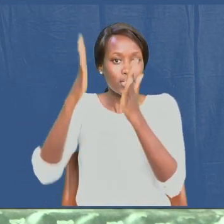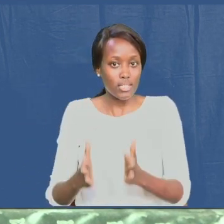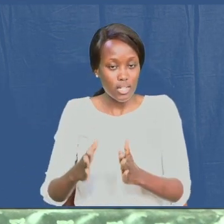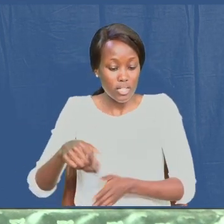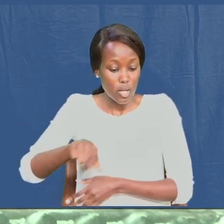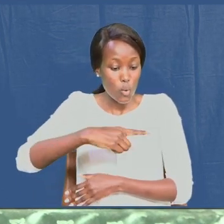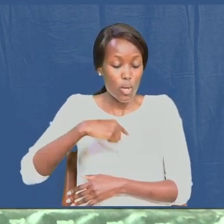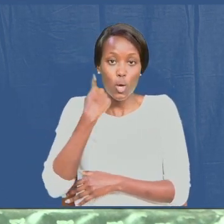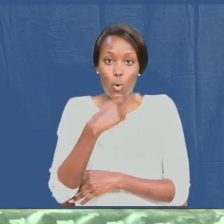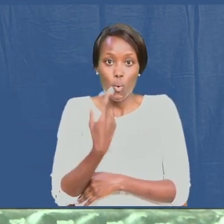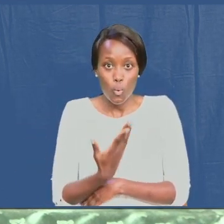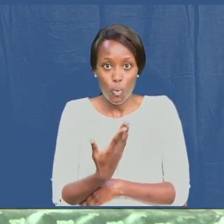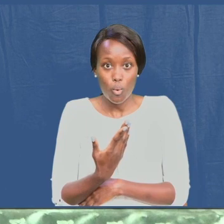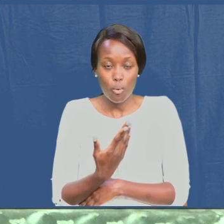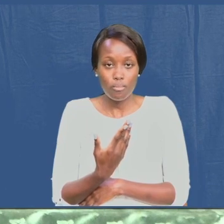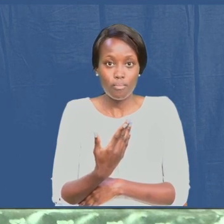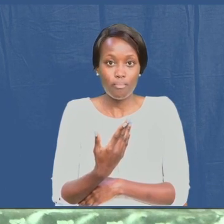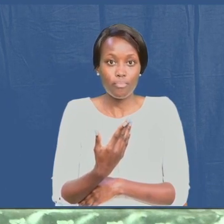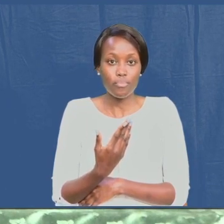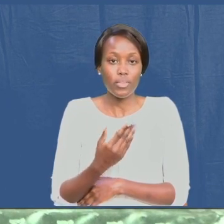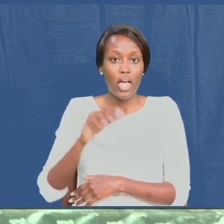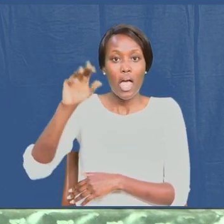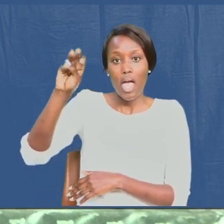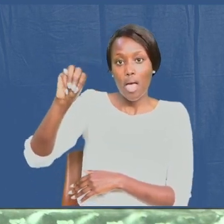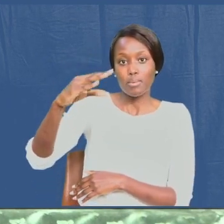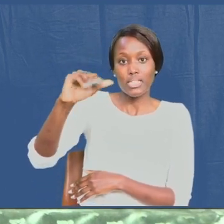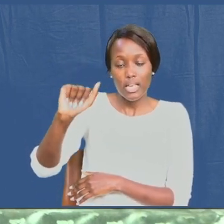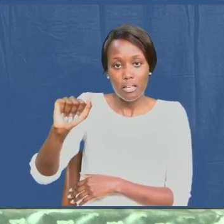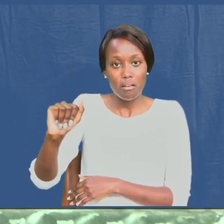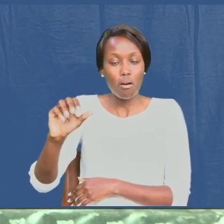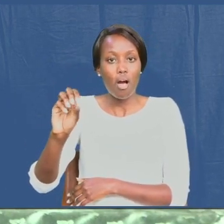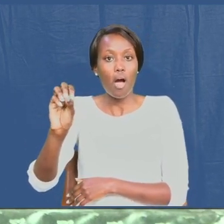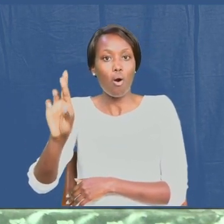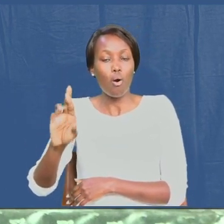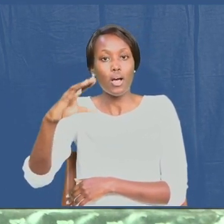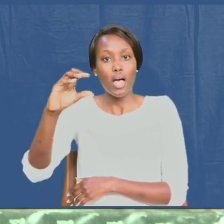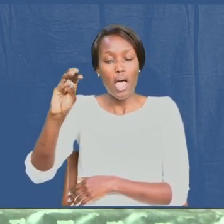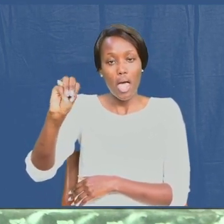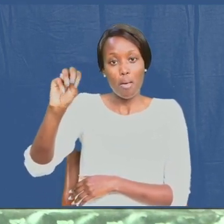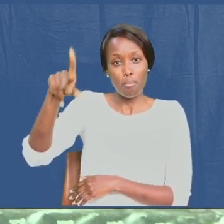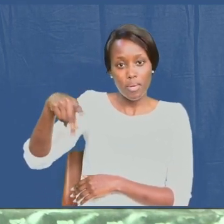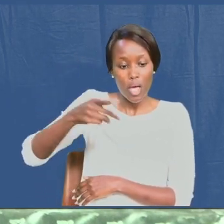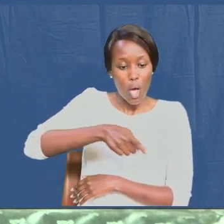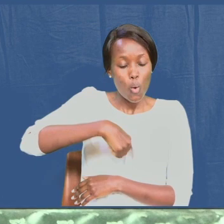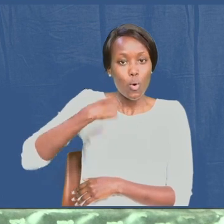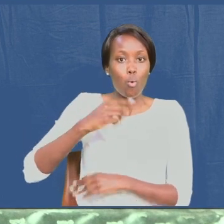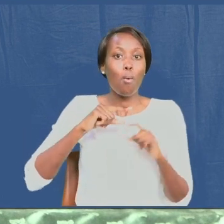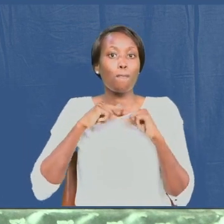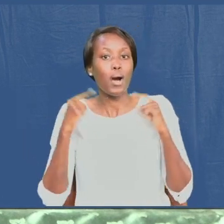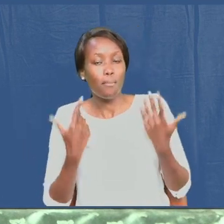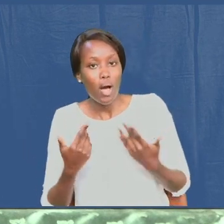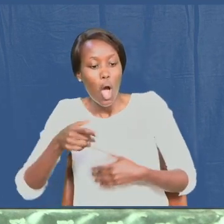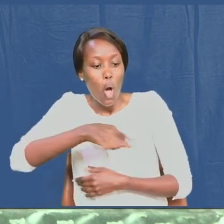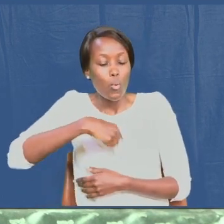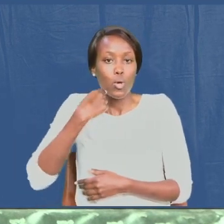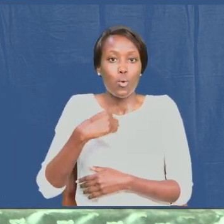We who are MPs and MCAs. We who are civil servants. We who are pastors. We